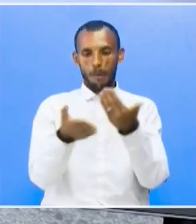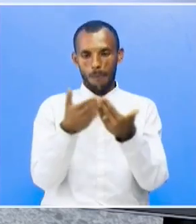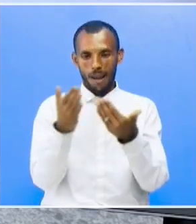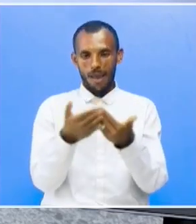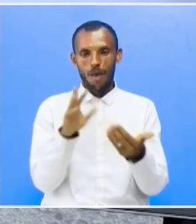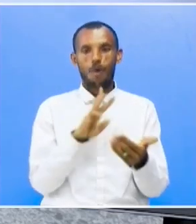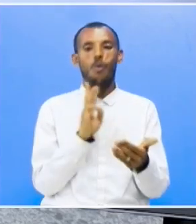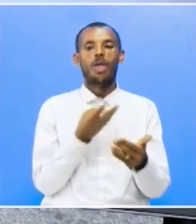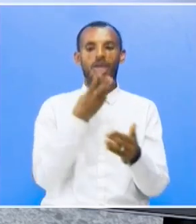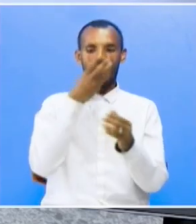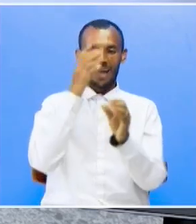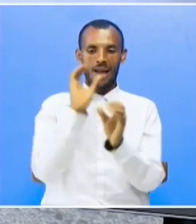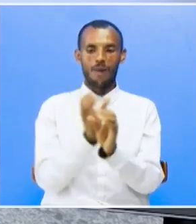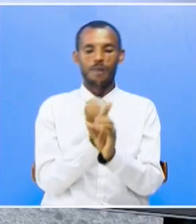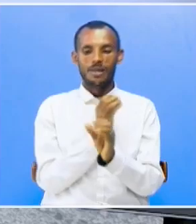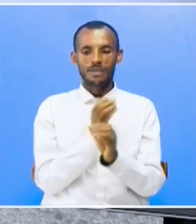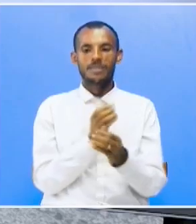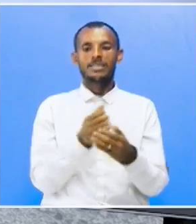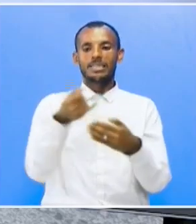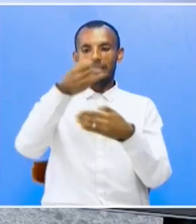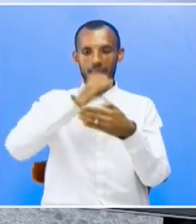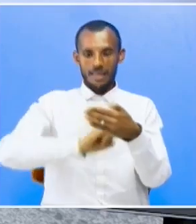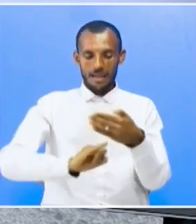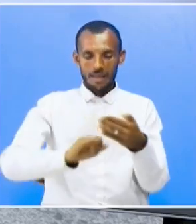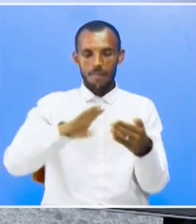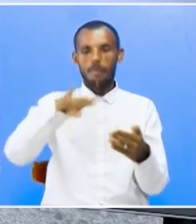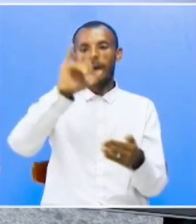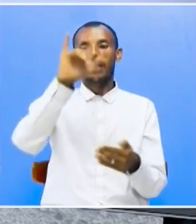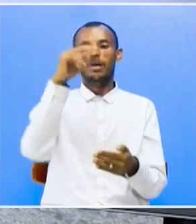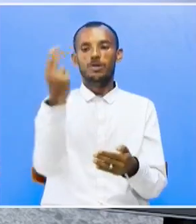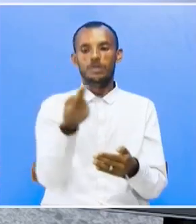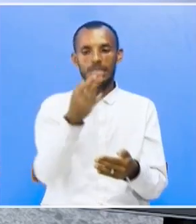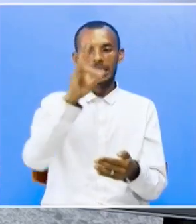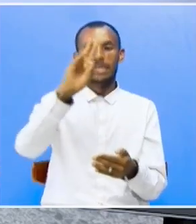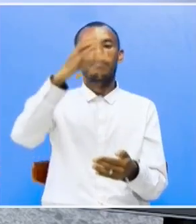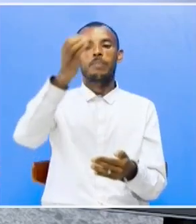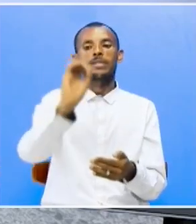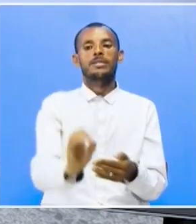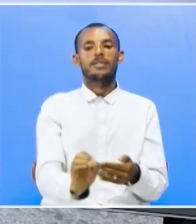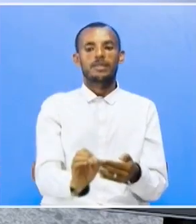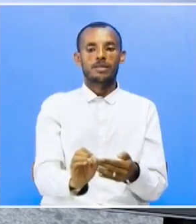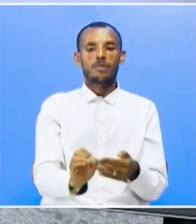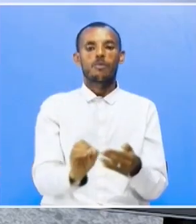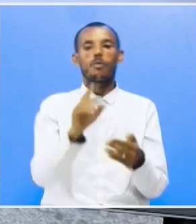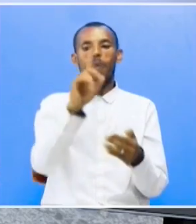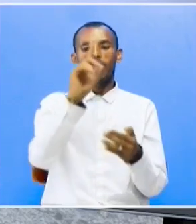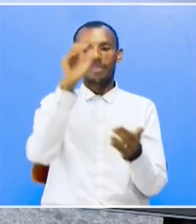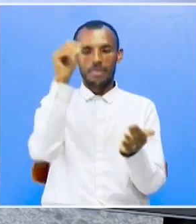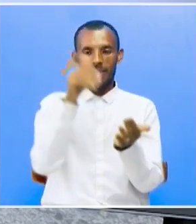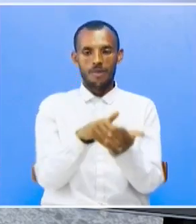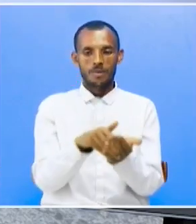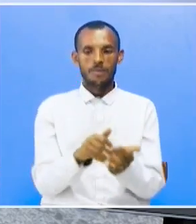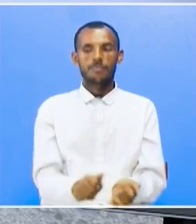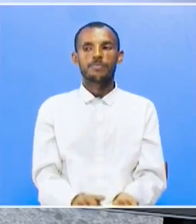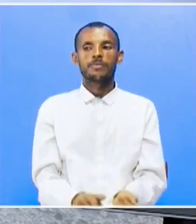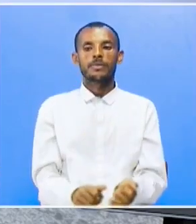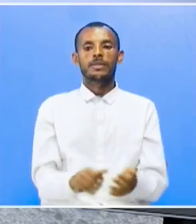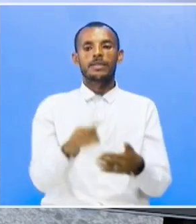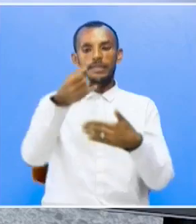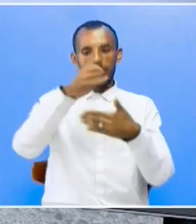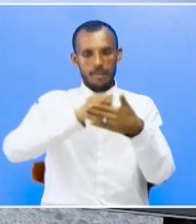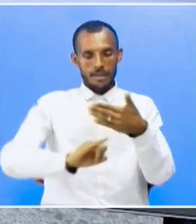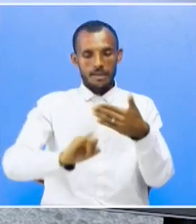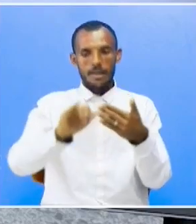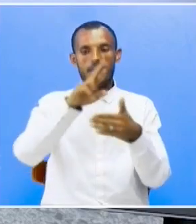we calculate the interest by taking 7% of 1,000. Here it says the interest rate is